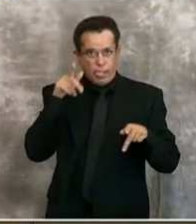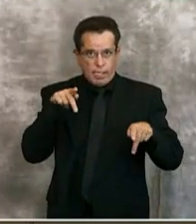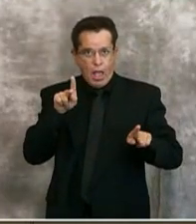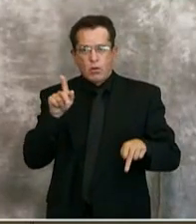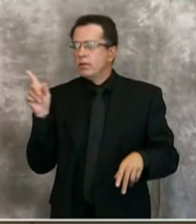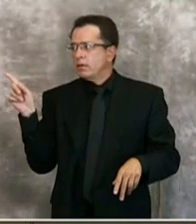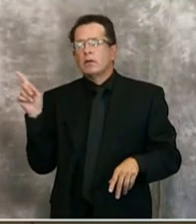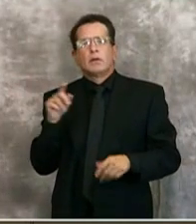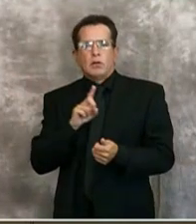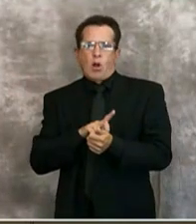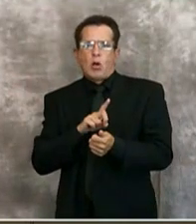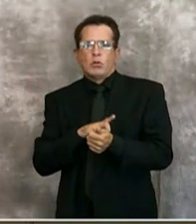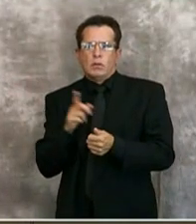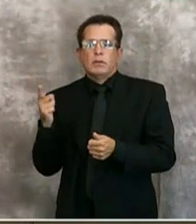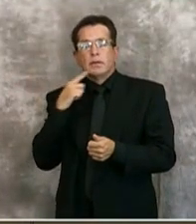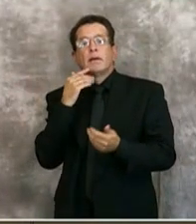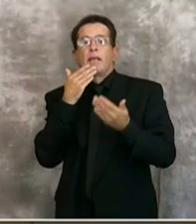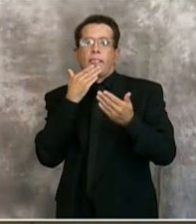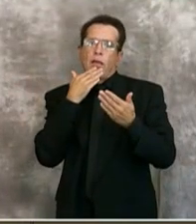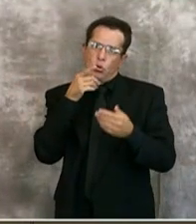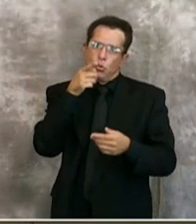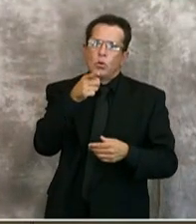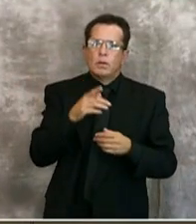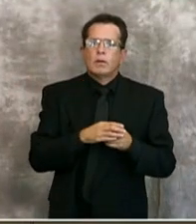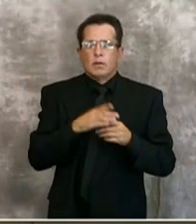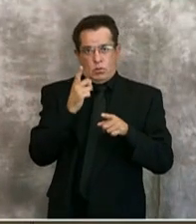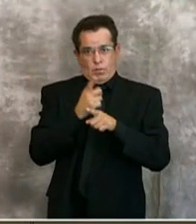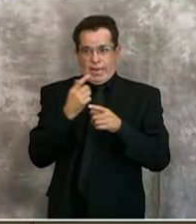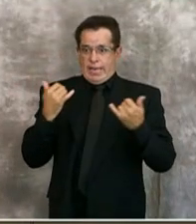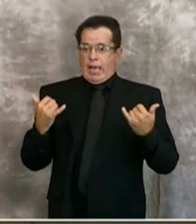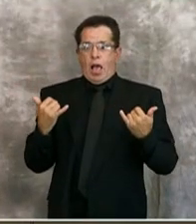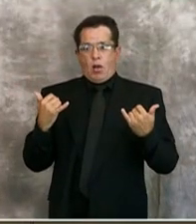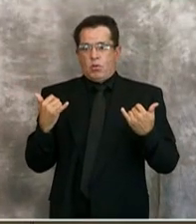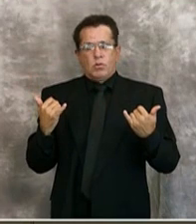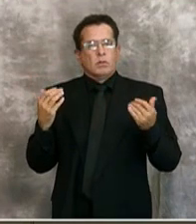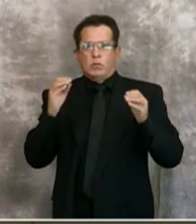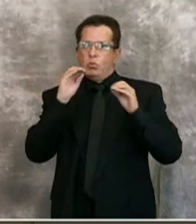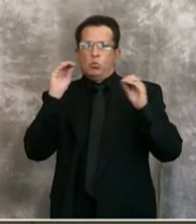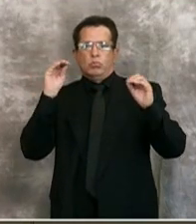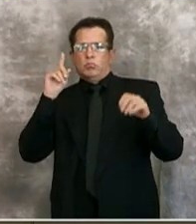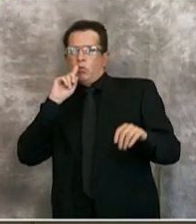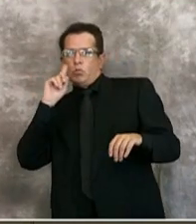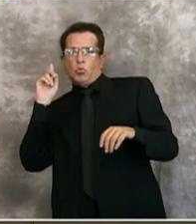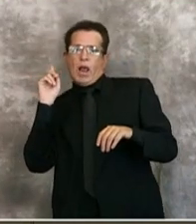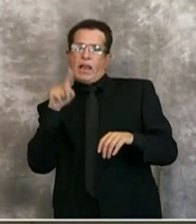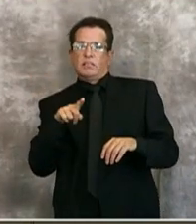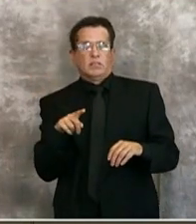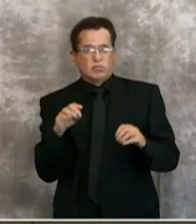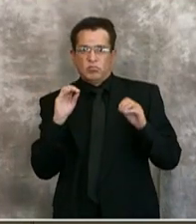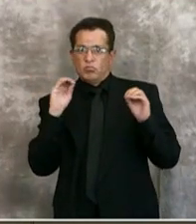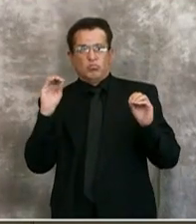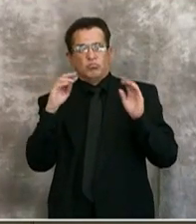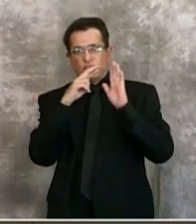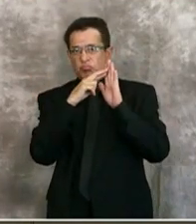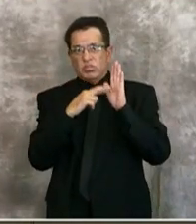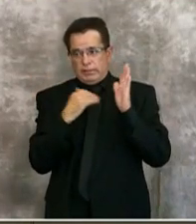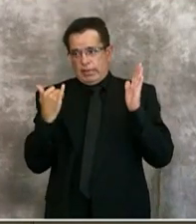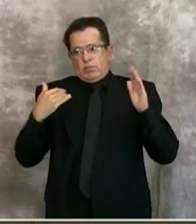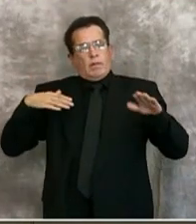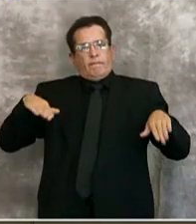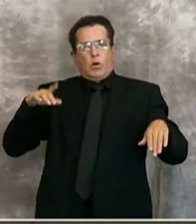Thank you for the question about youth sports. Currently, there is no guidance about youth sports. We've had